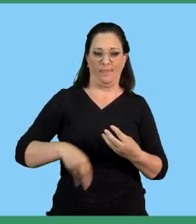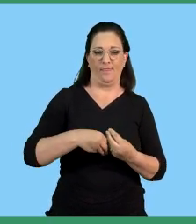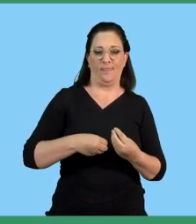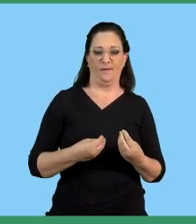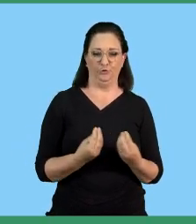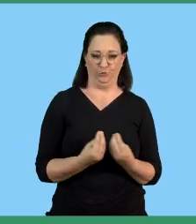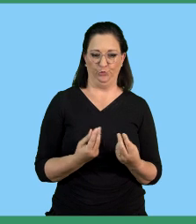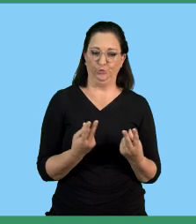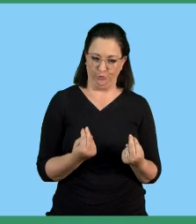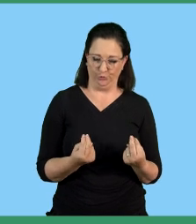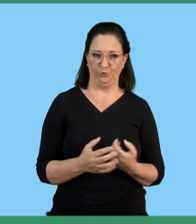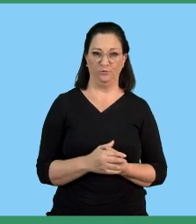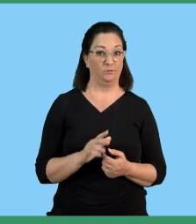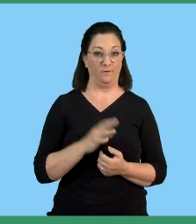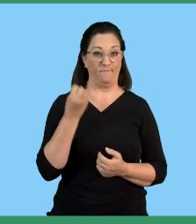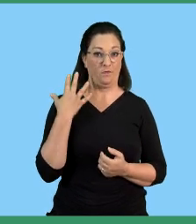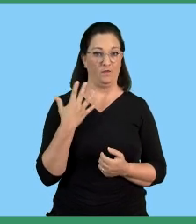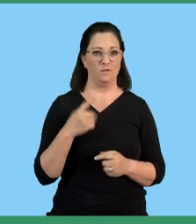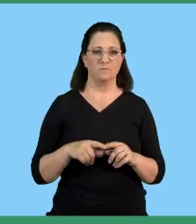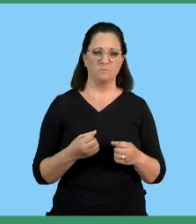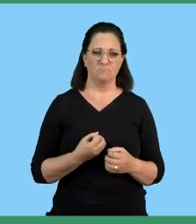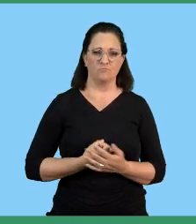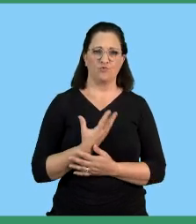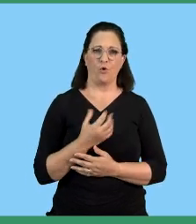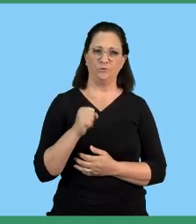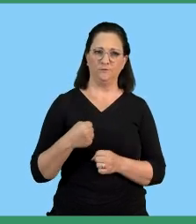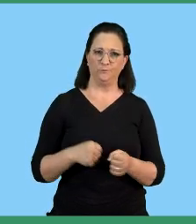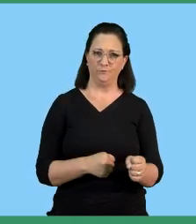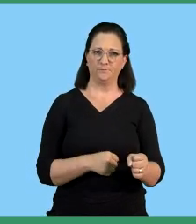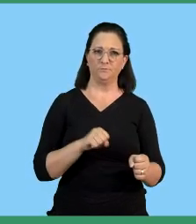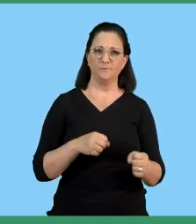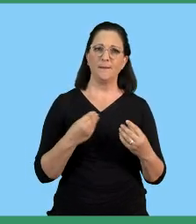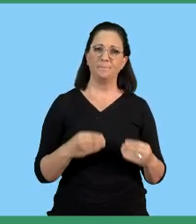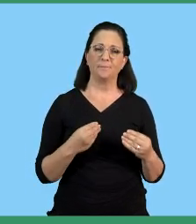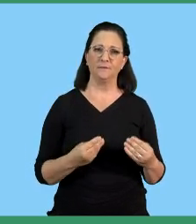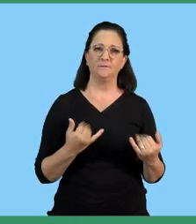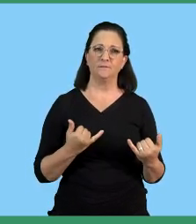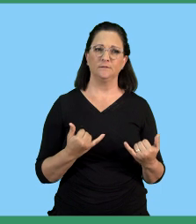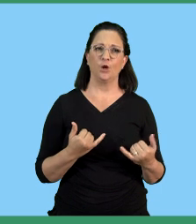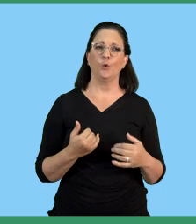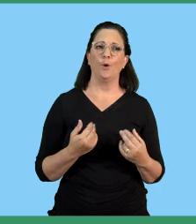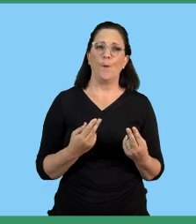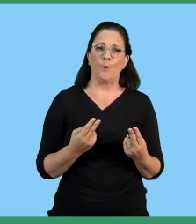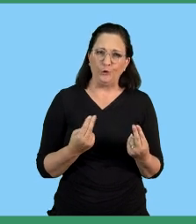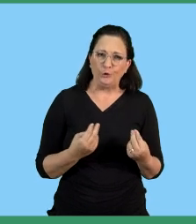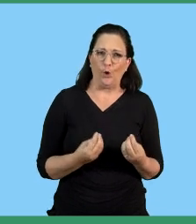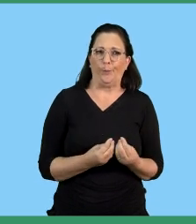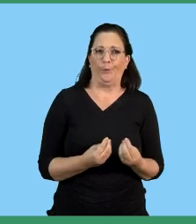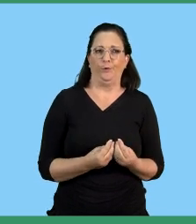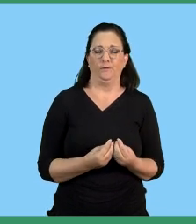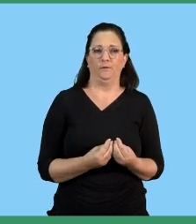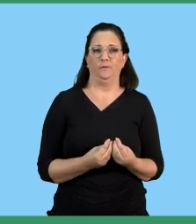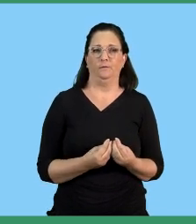Don't forget that. Right, it is a growth strategy where businesses aims to introduce new